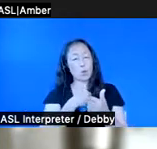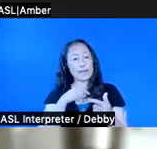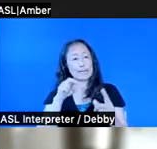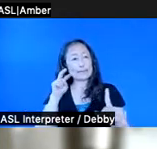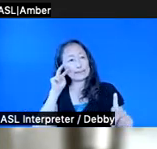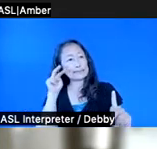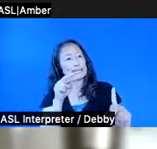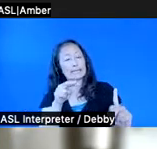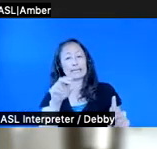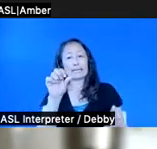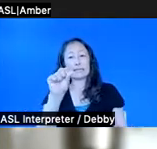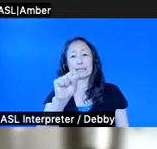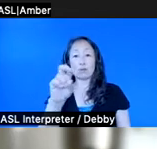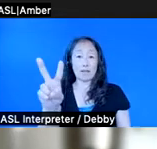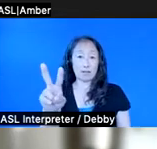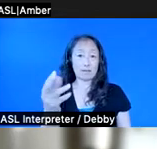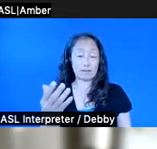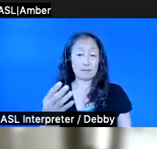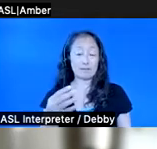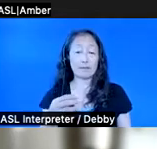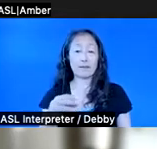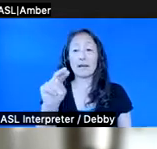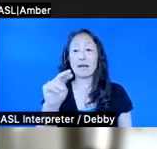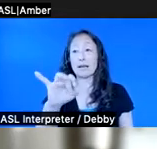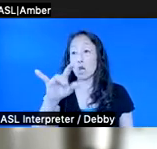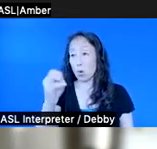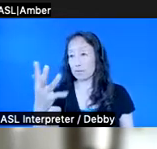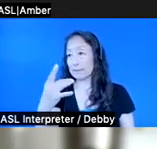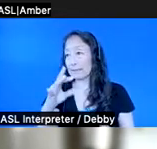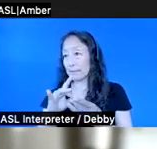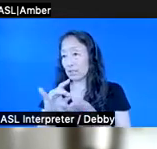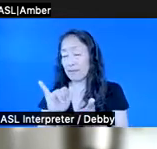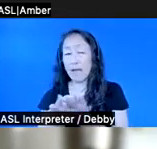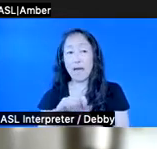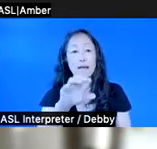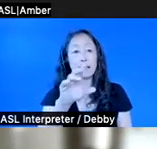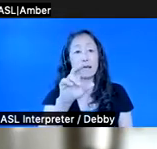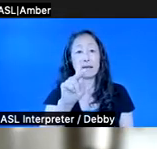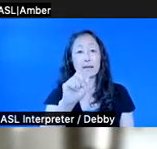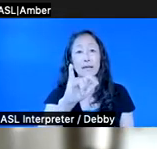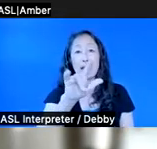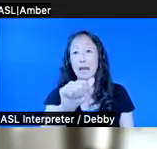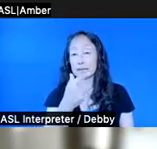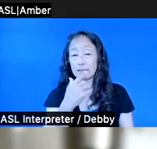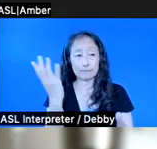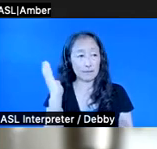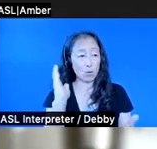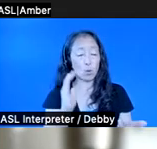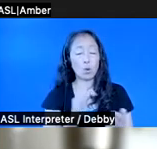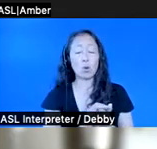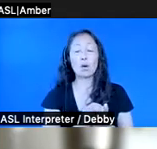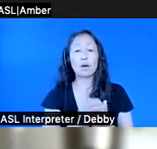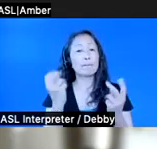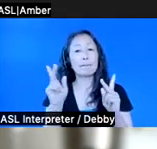sexual violence, right? And Nicole has said it, I think Kayla said it earlier, folks have said it many times, that it's not